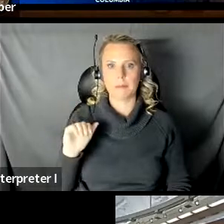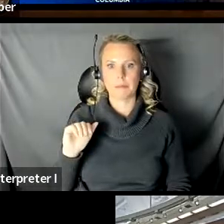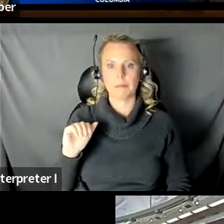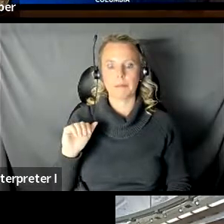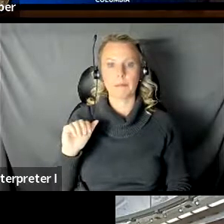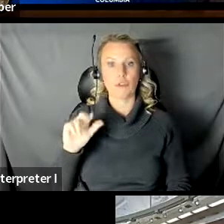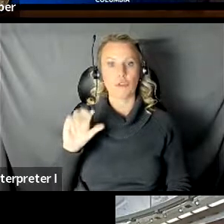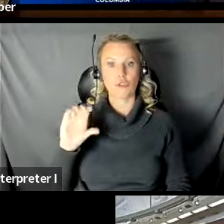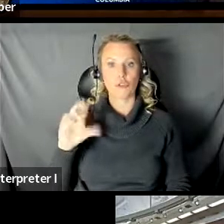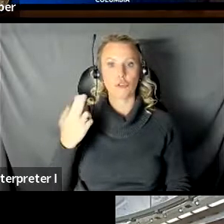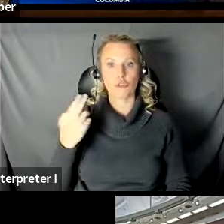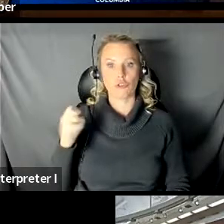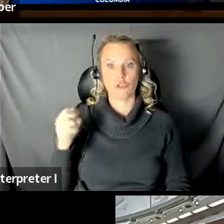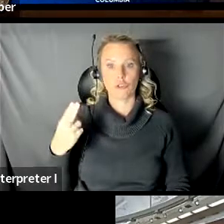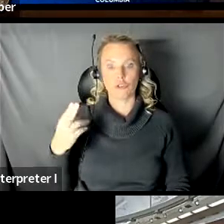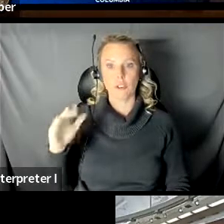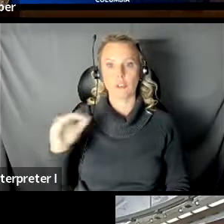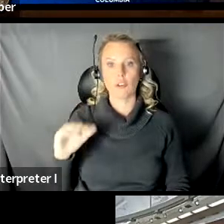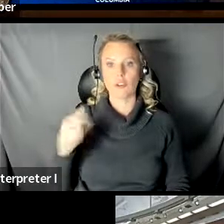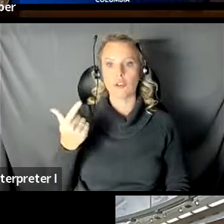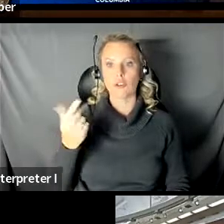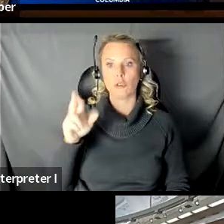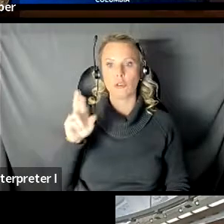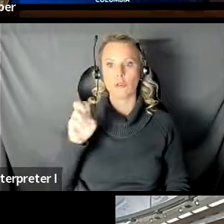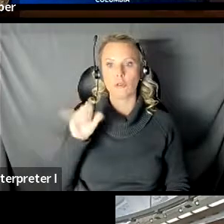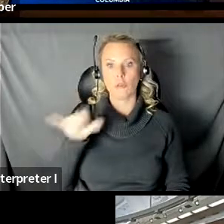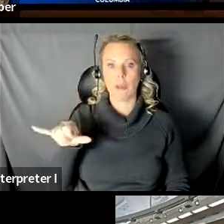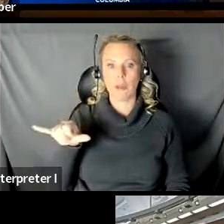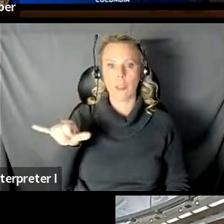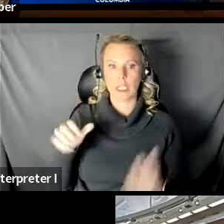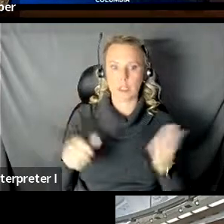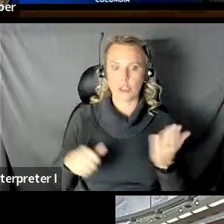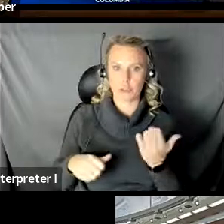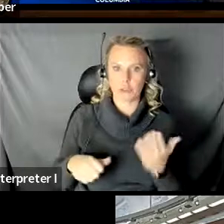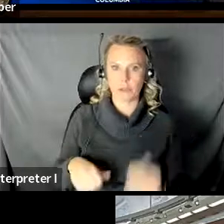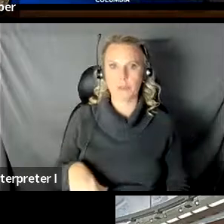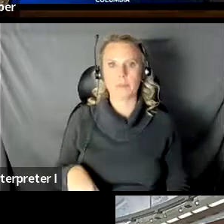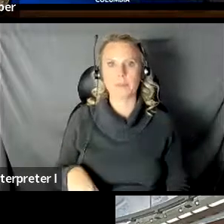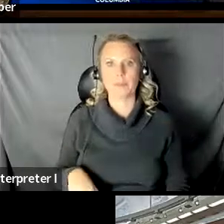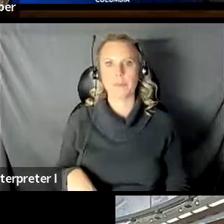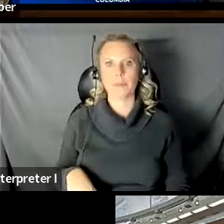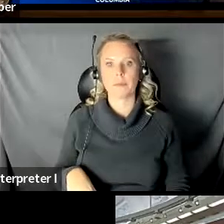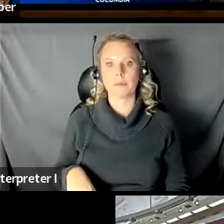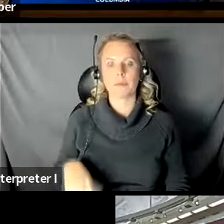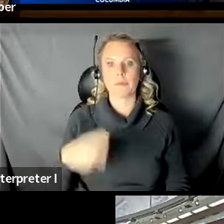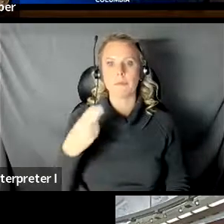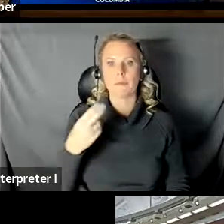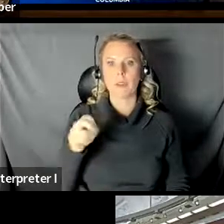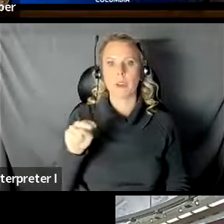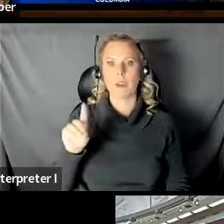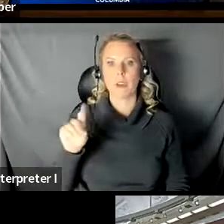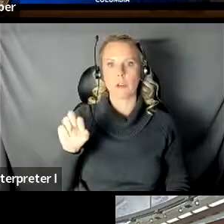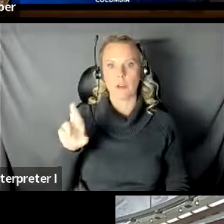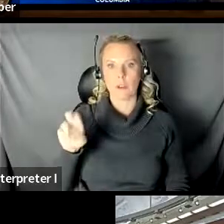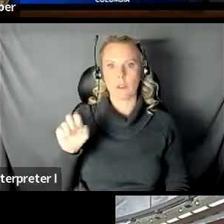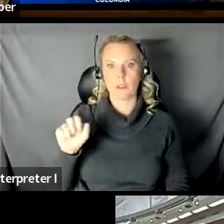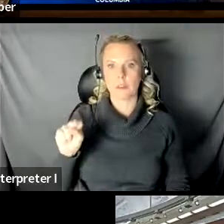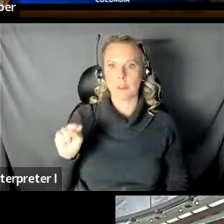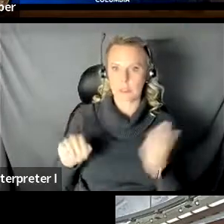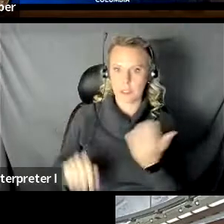Councilmember Che. Councilmember Gray. Here. Councilmember Henderson.